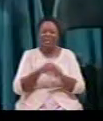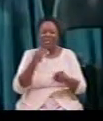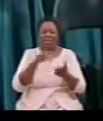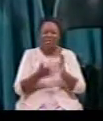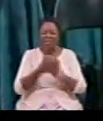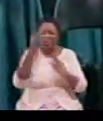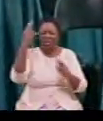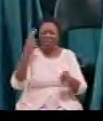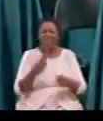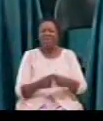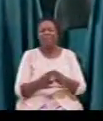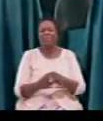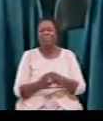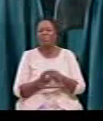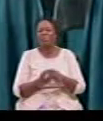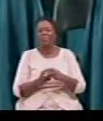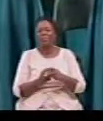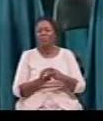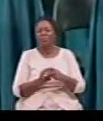Jesus' name.